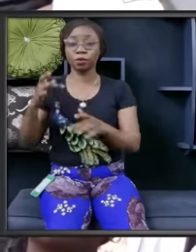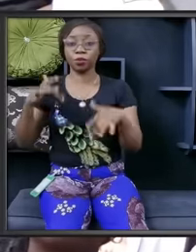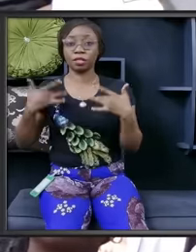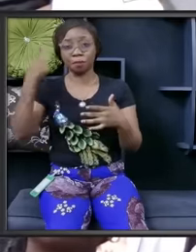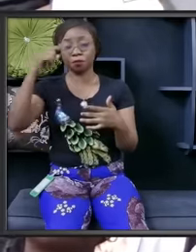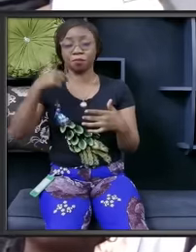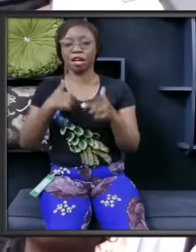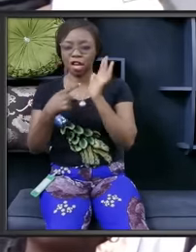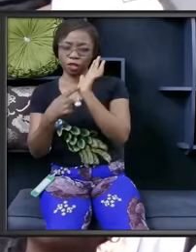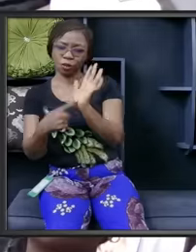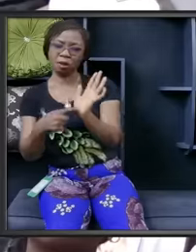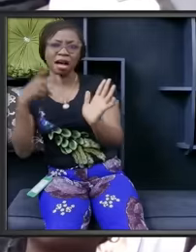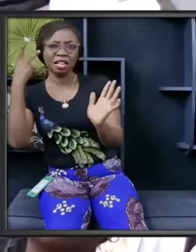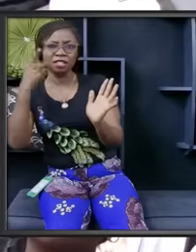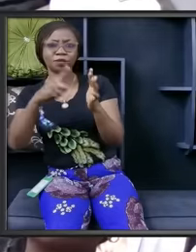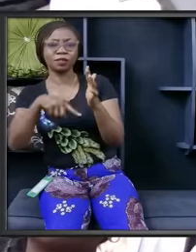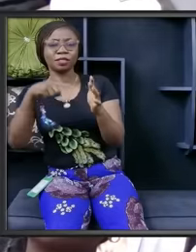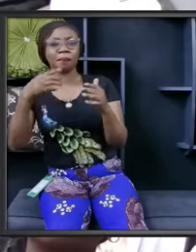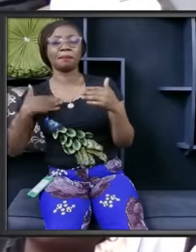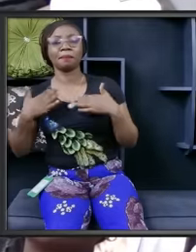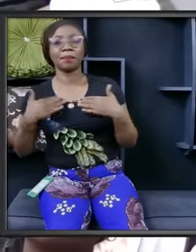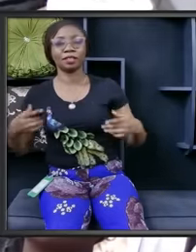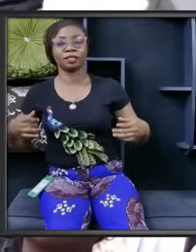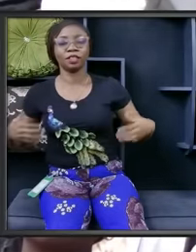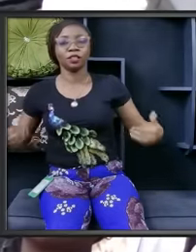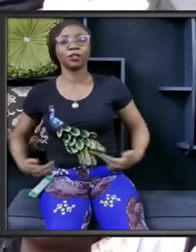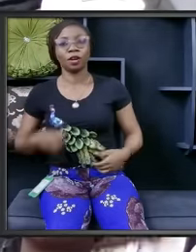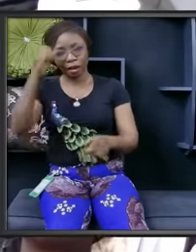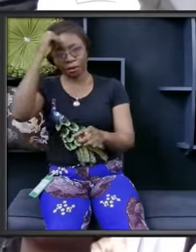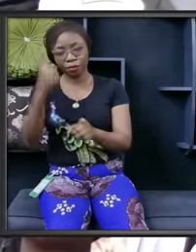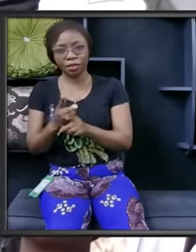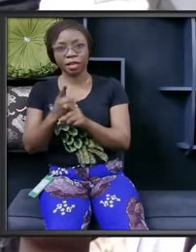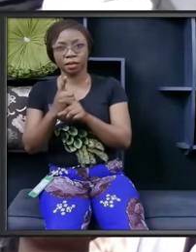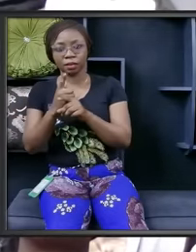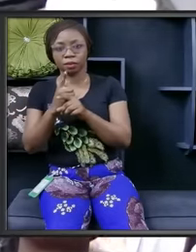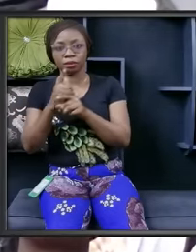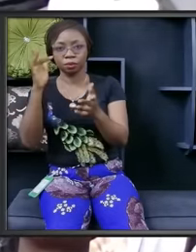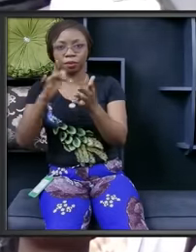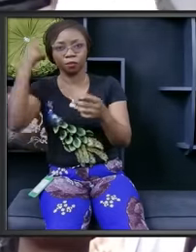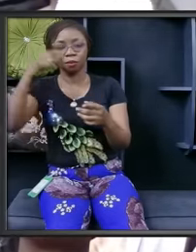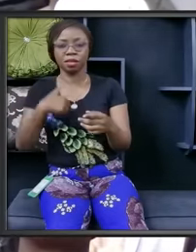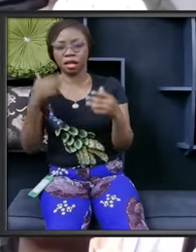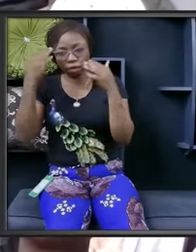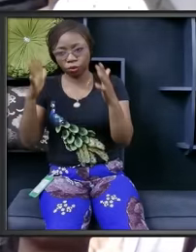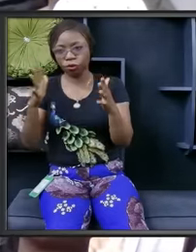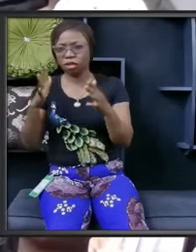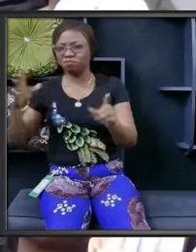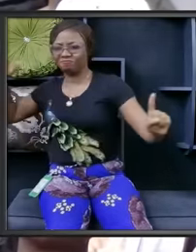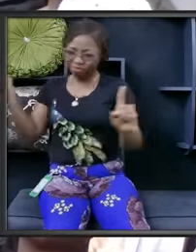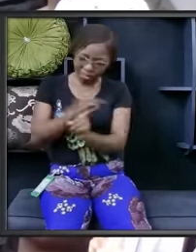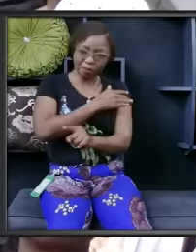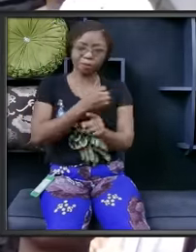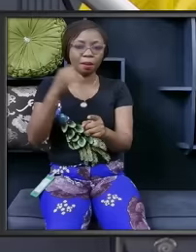him, say, see what my younger brother can't download for me. I don't know what he be. Hey. He can't slap me. The phone for that. He can't seize the